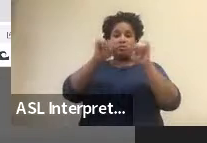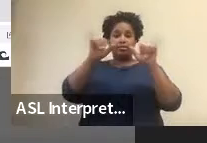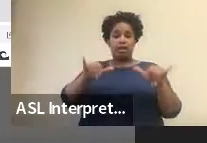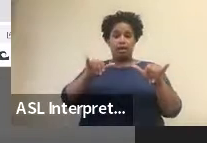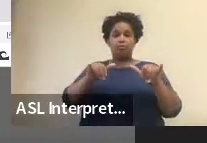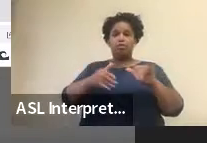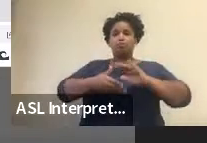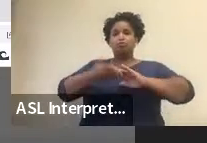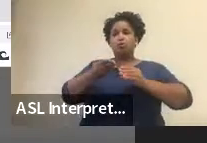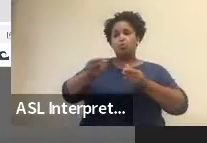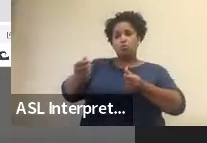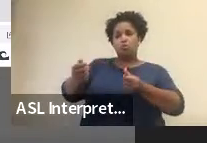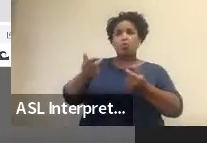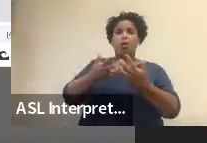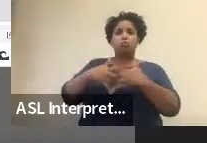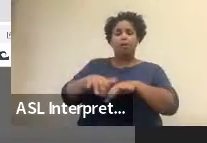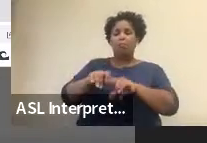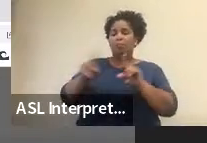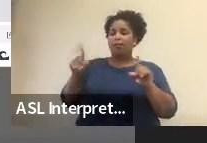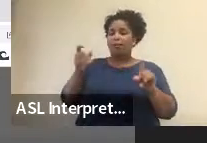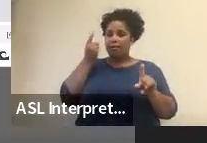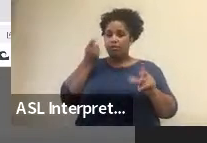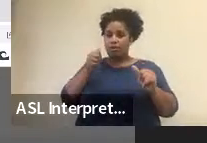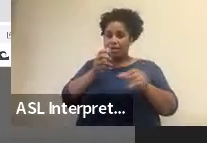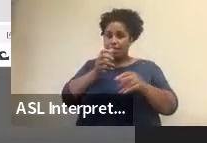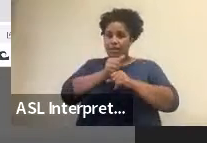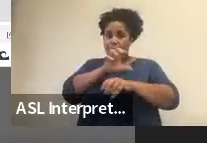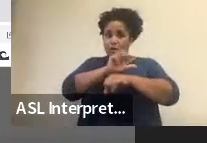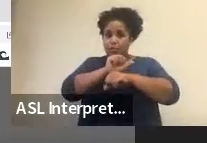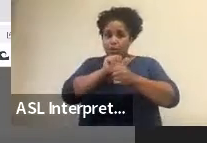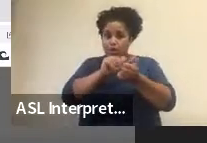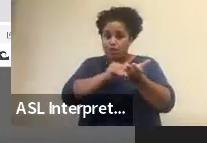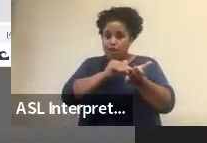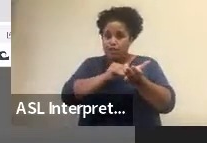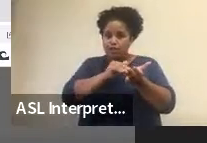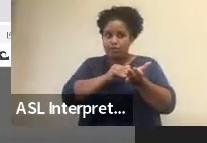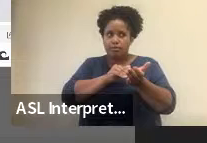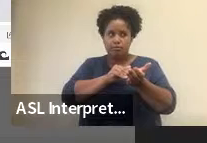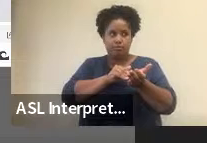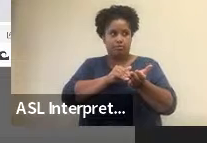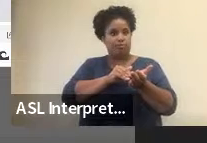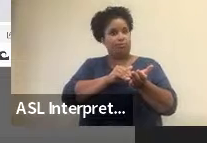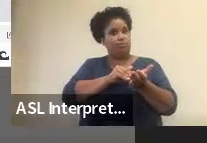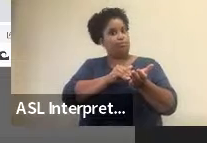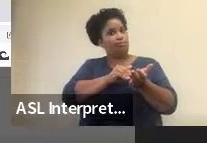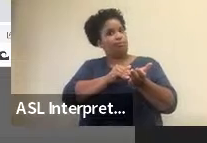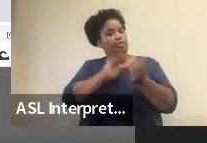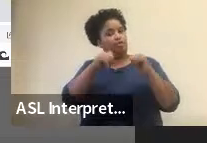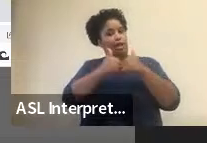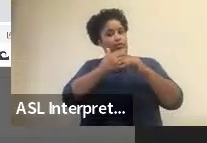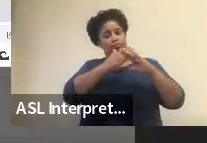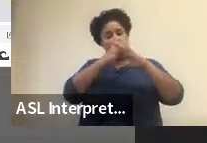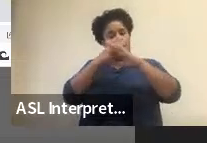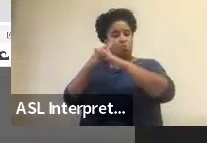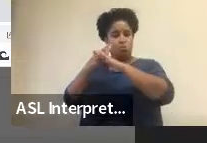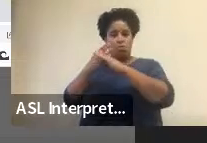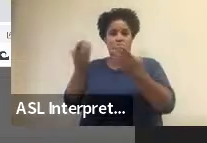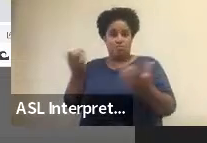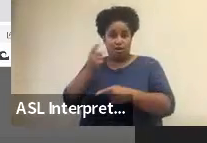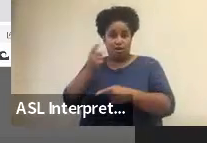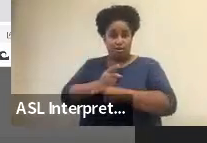run more smoothly than others, but actually trying to get an appointment with your primary care provider like puts some hurdles in